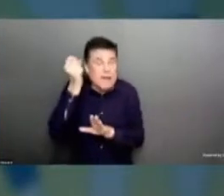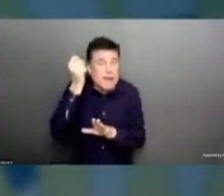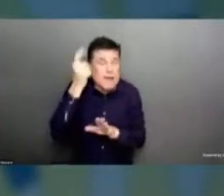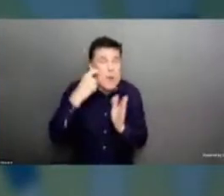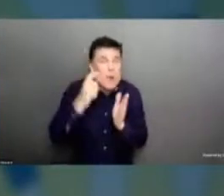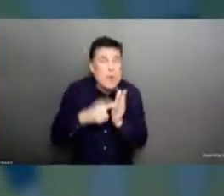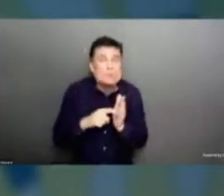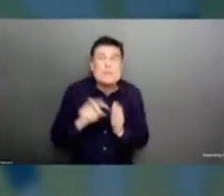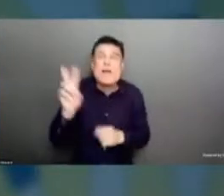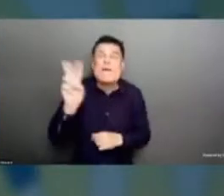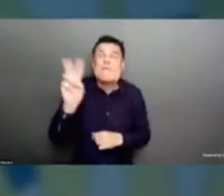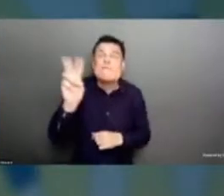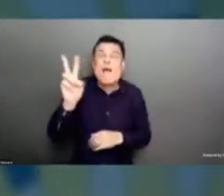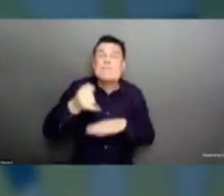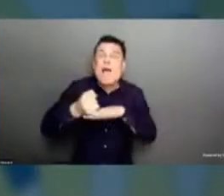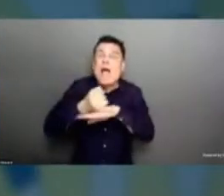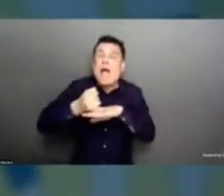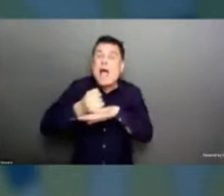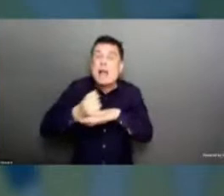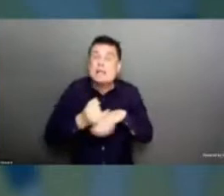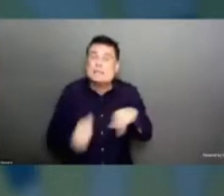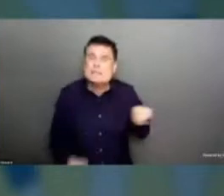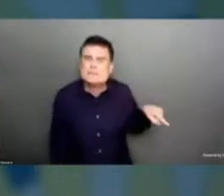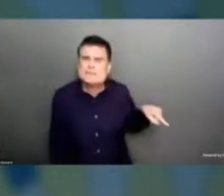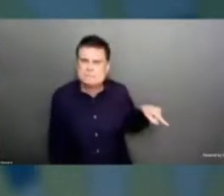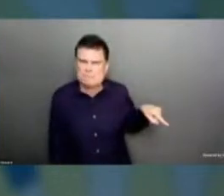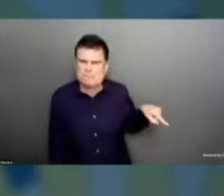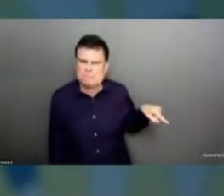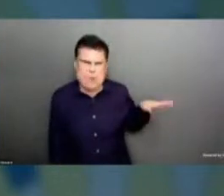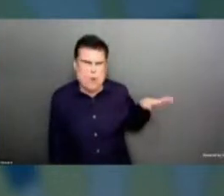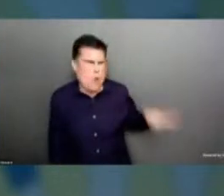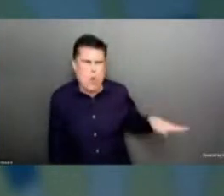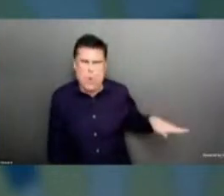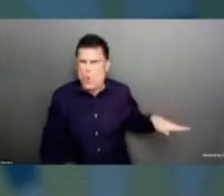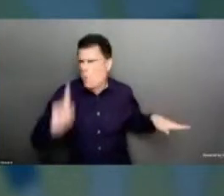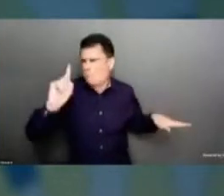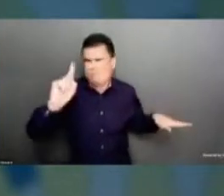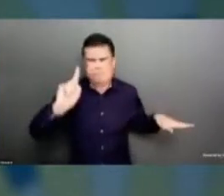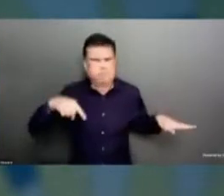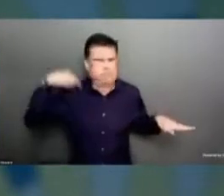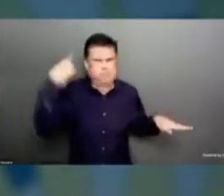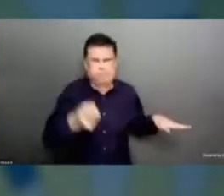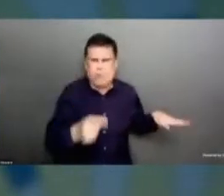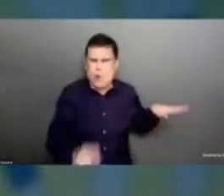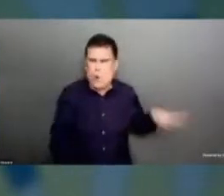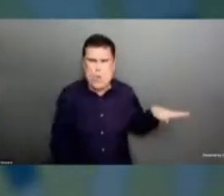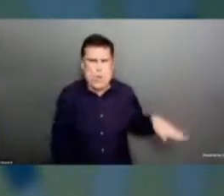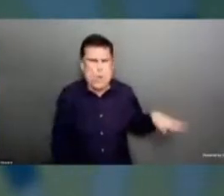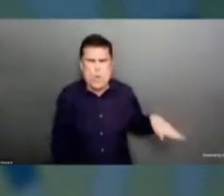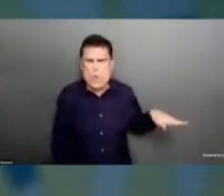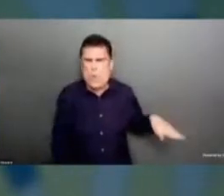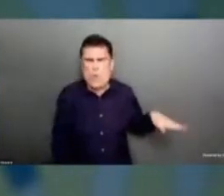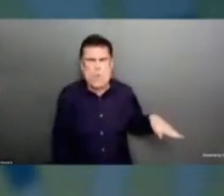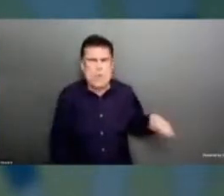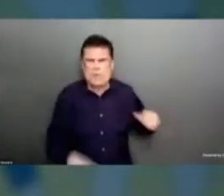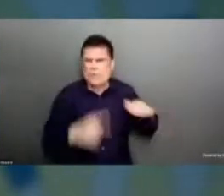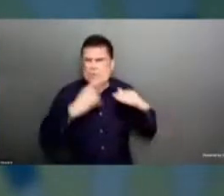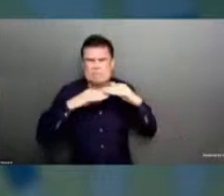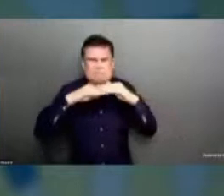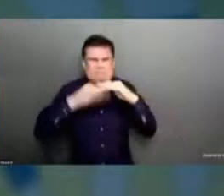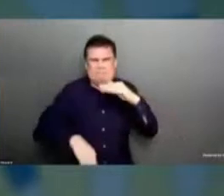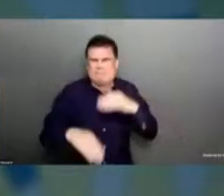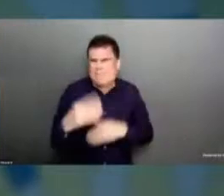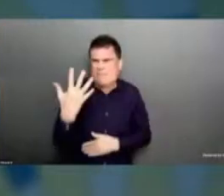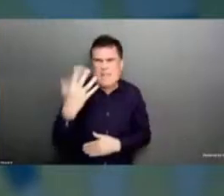months. We've done the same thing to look at how the trajectory has moved by